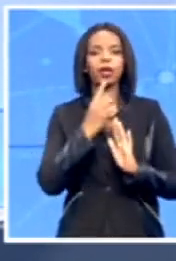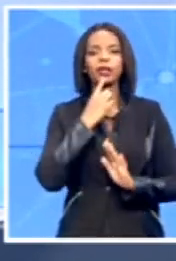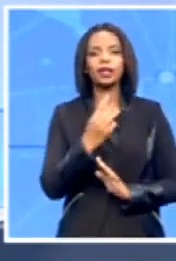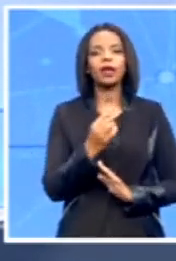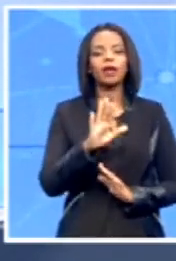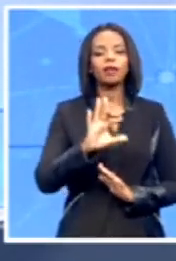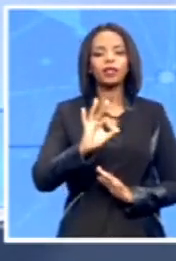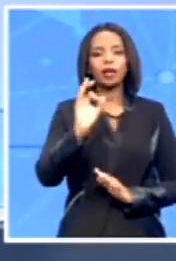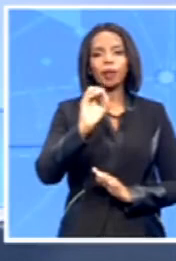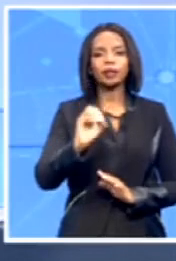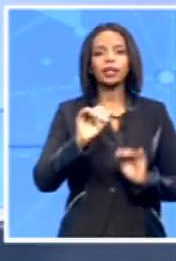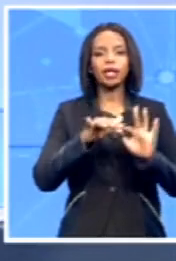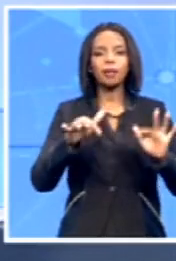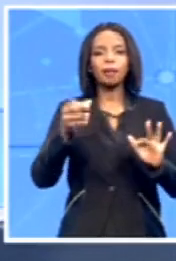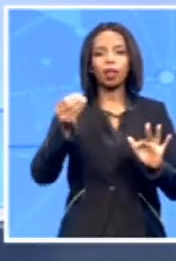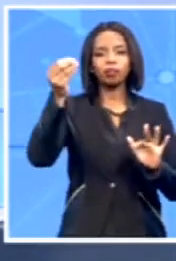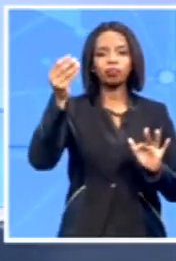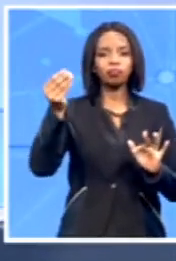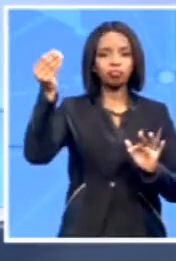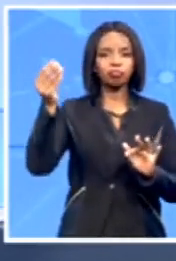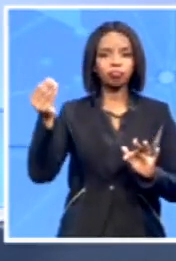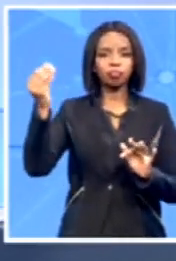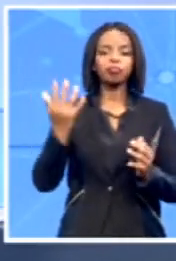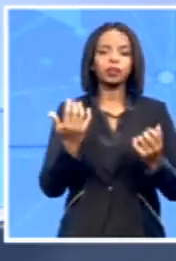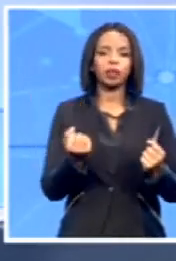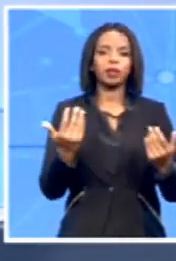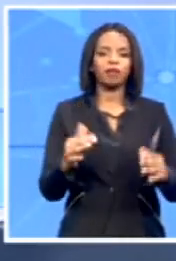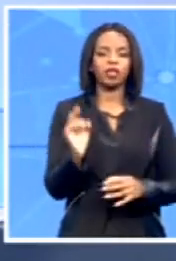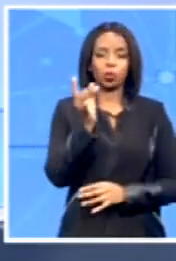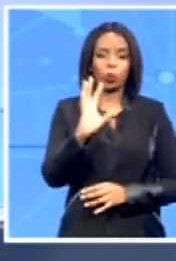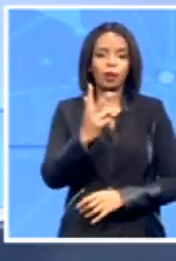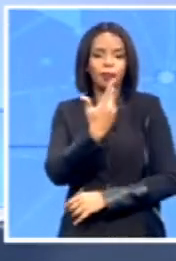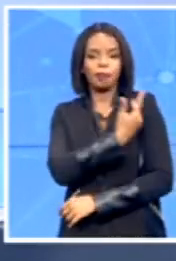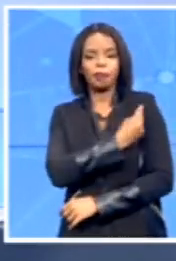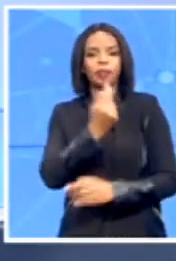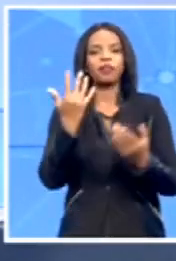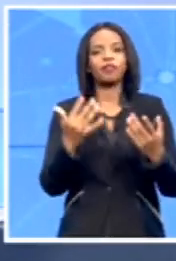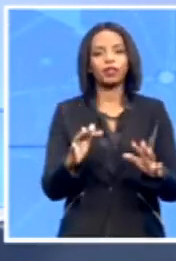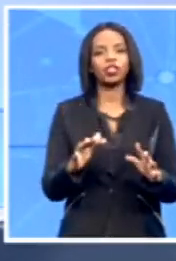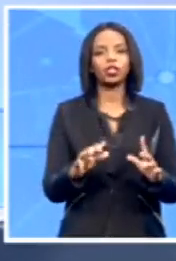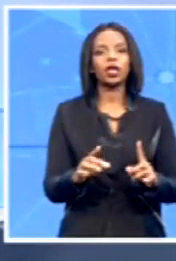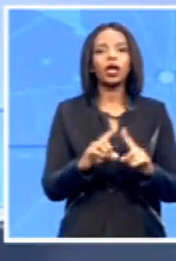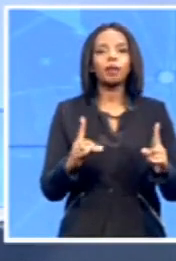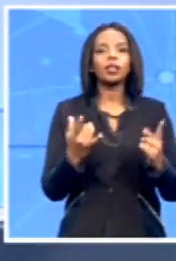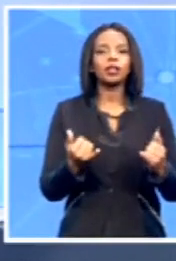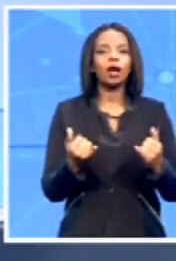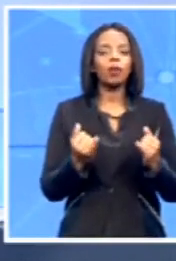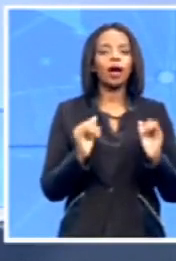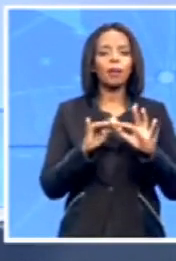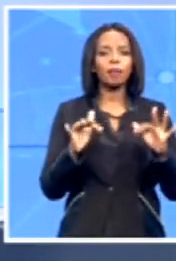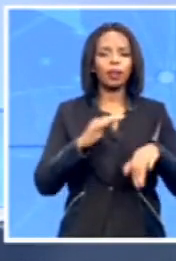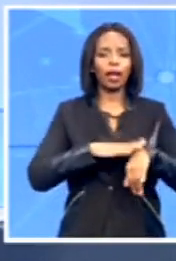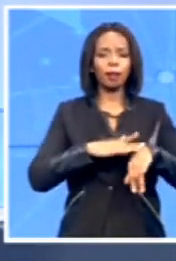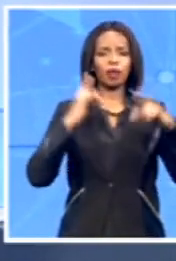have received at least one vaccine dose. With a decrease in vaccinations over the festive season, the province expects the numbers to now